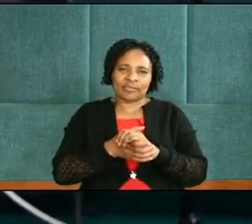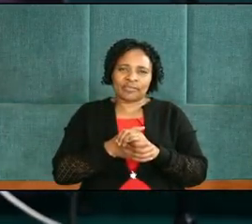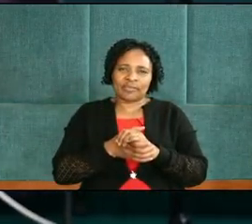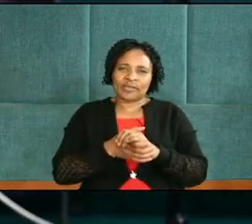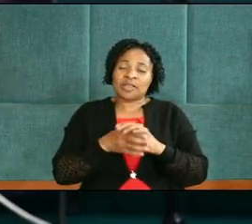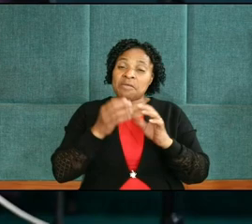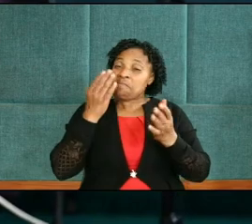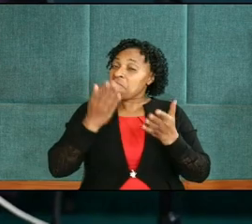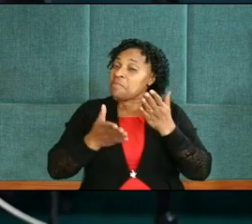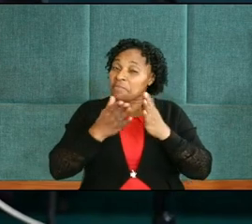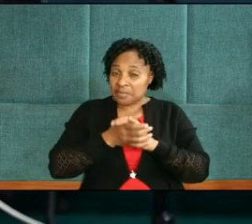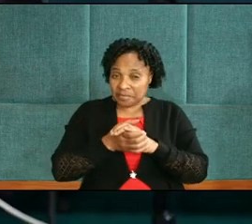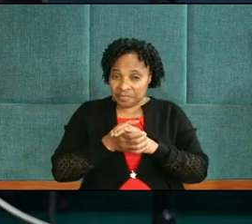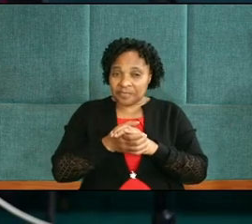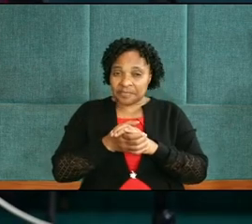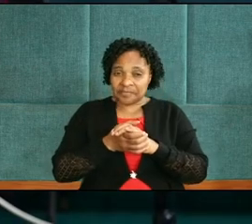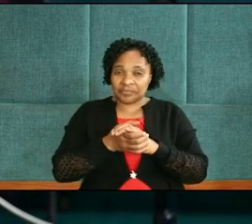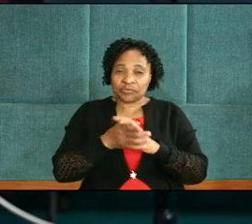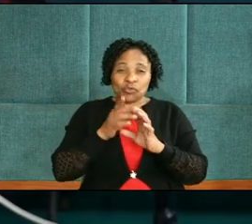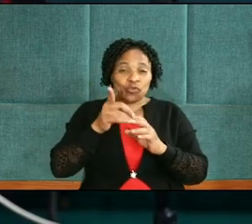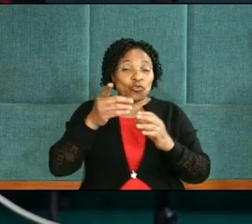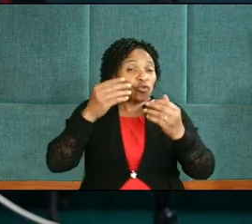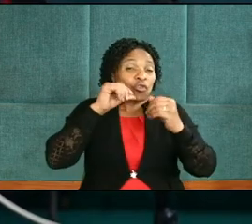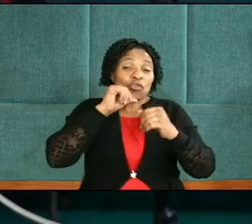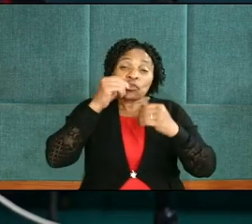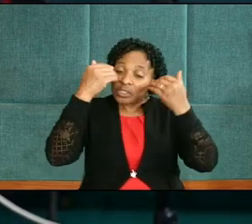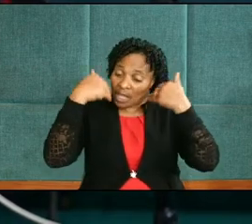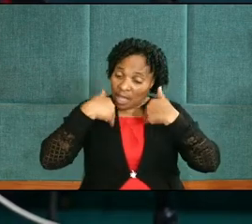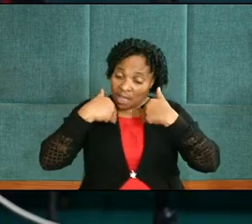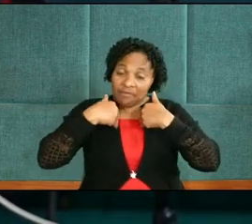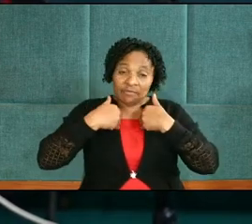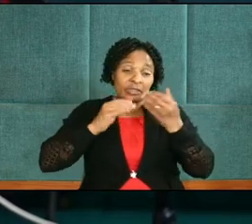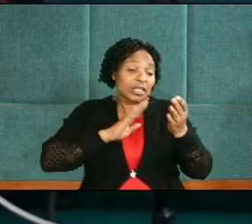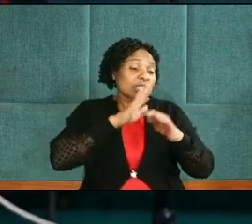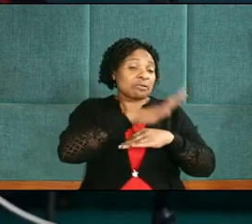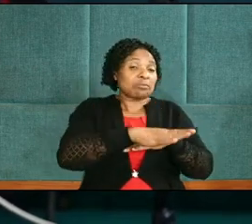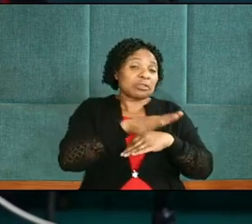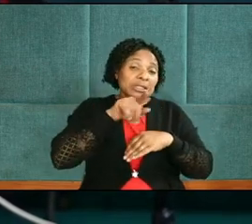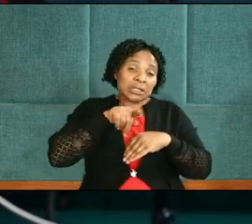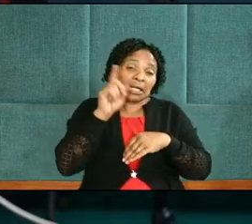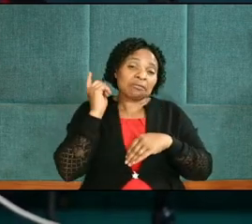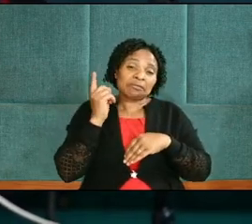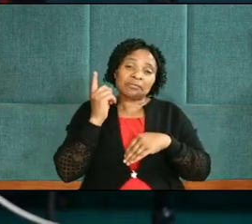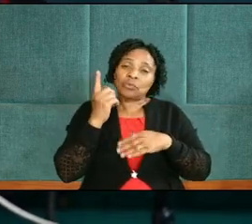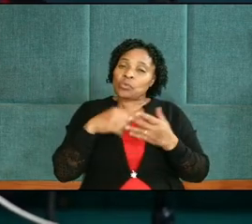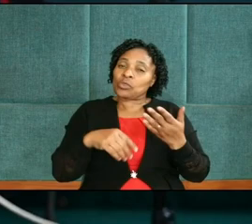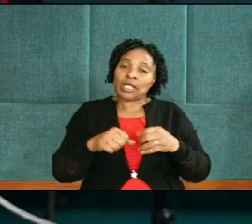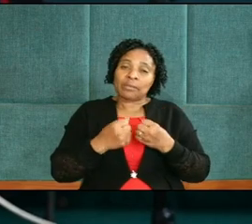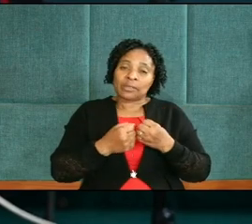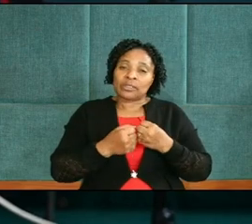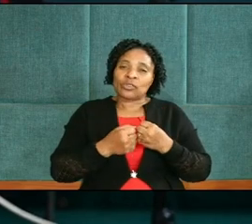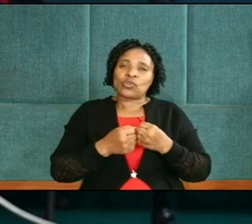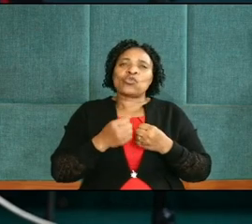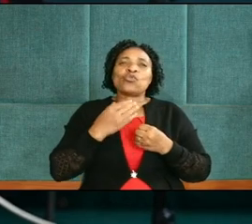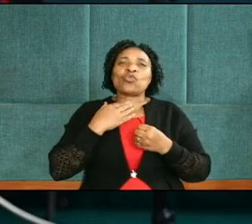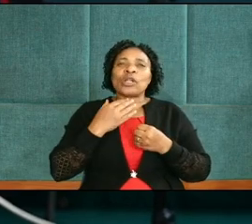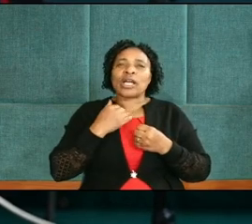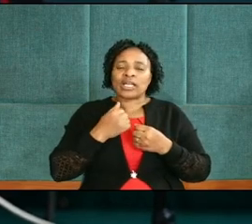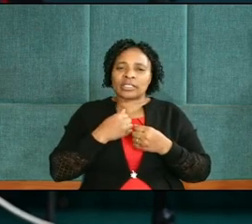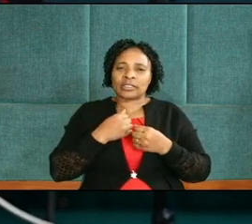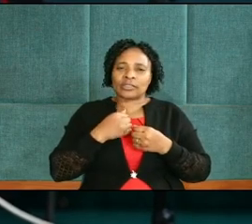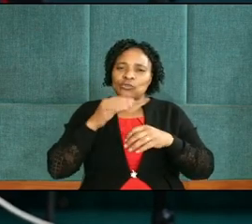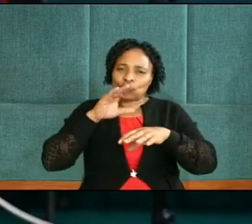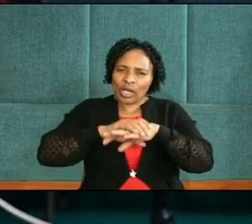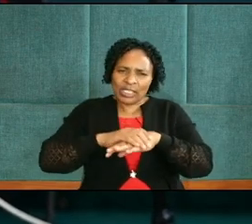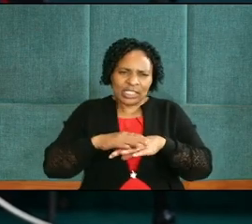Just in case you don't have the deposit on your soul and you would like to get